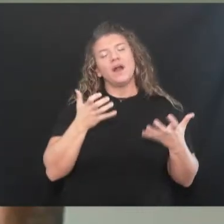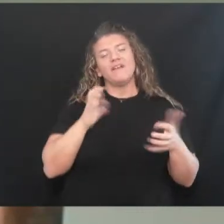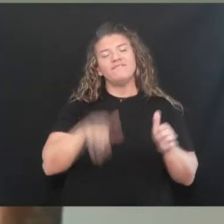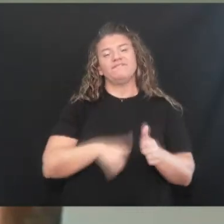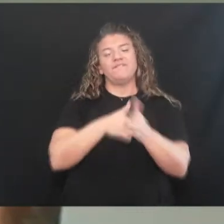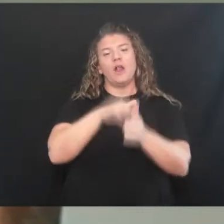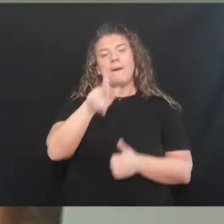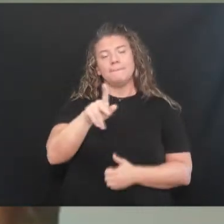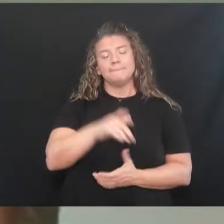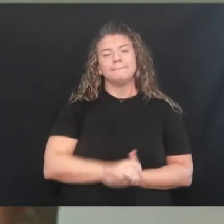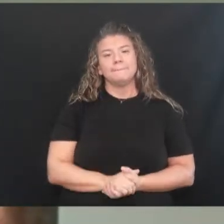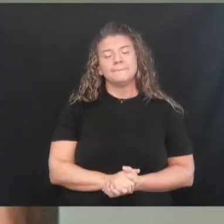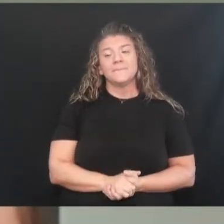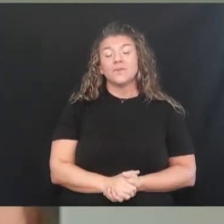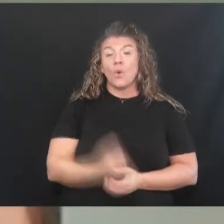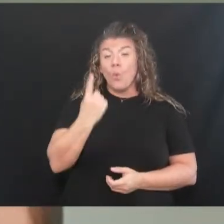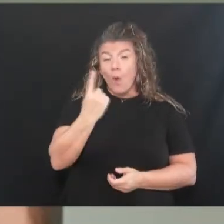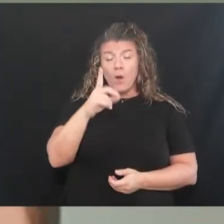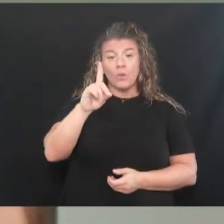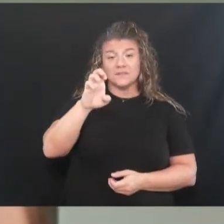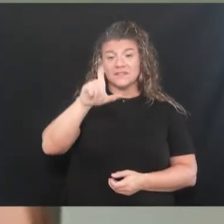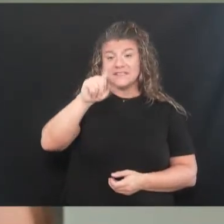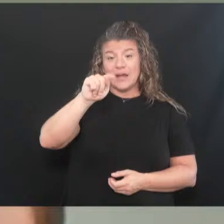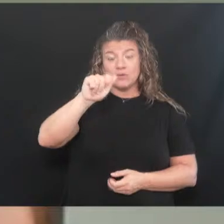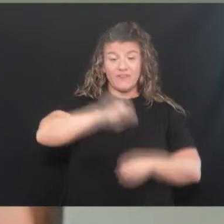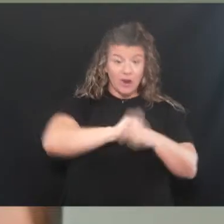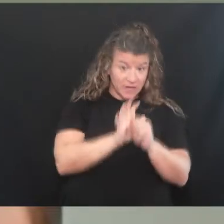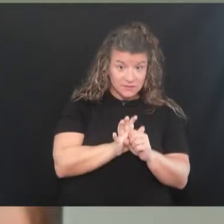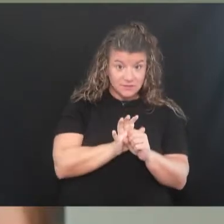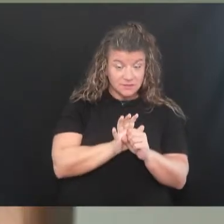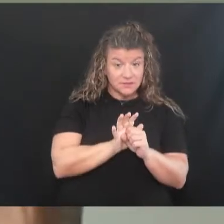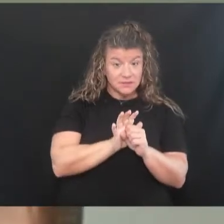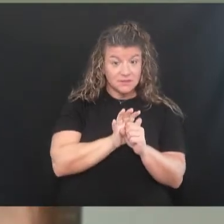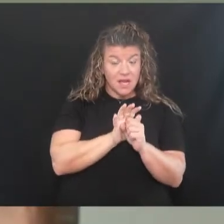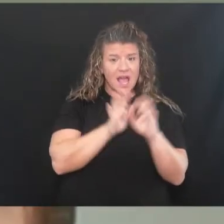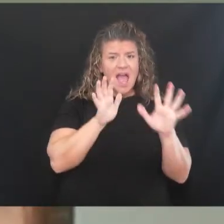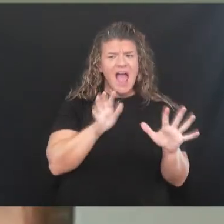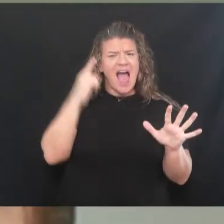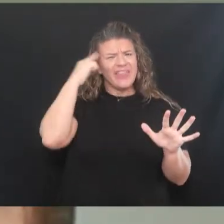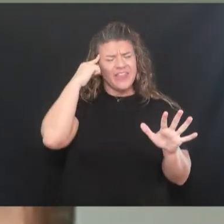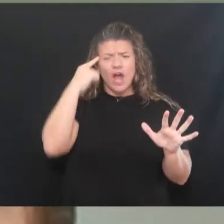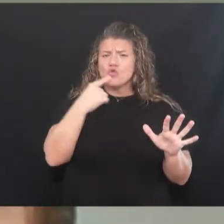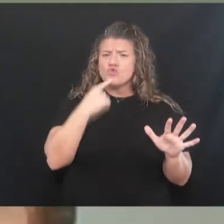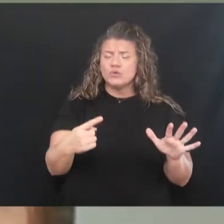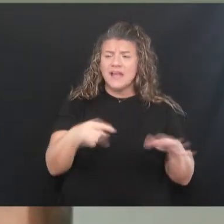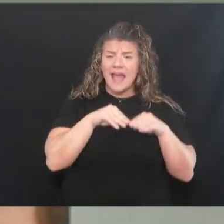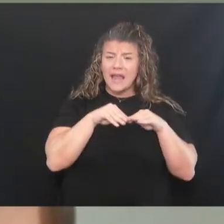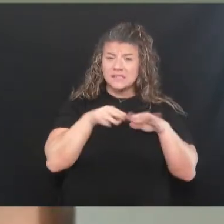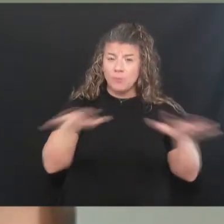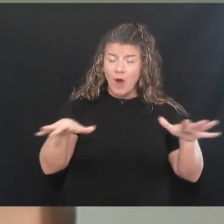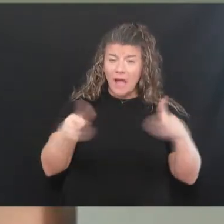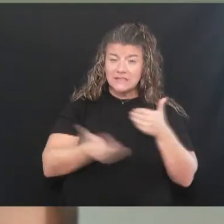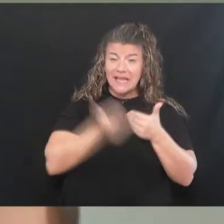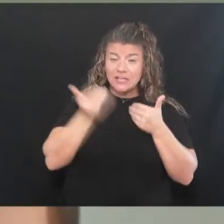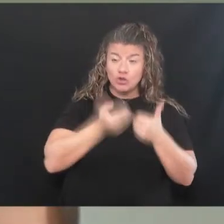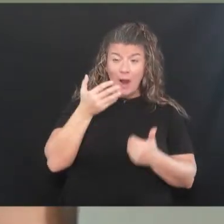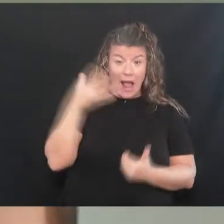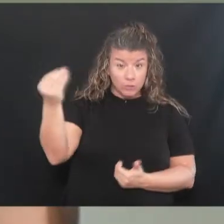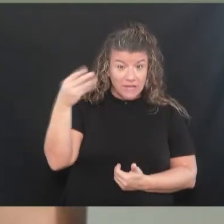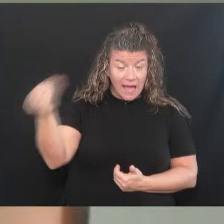follow up on. One was about the Delta variant. I thought you said it spreads easier outside. I